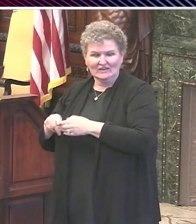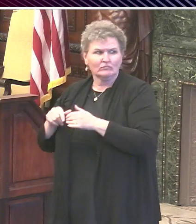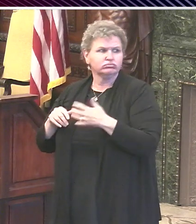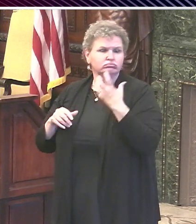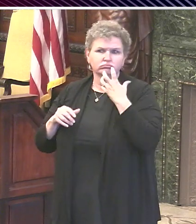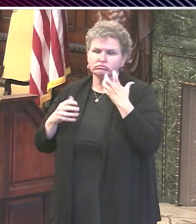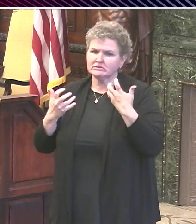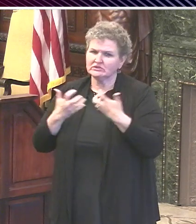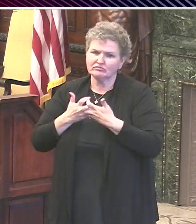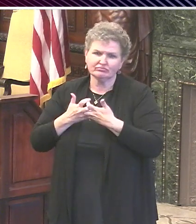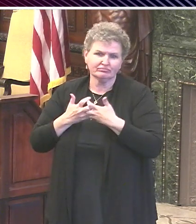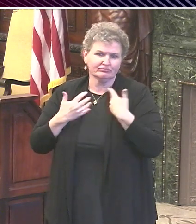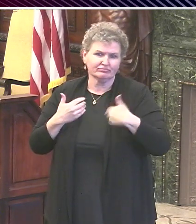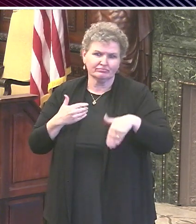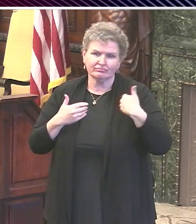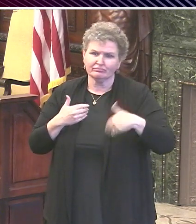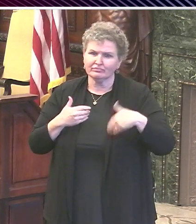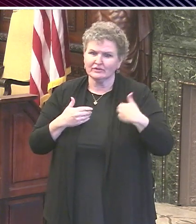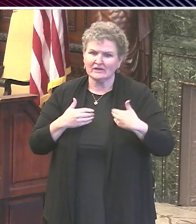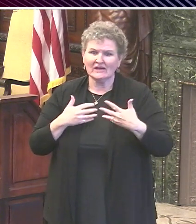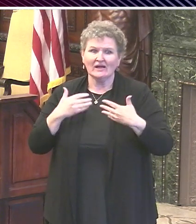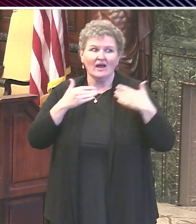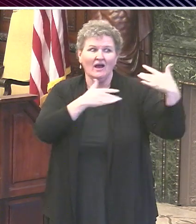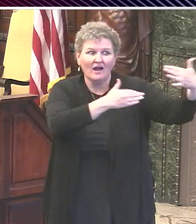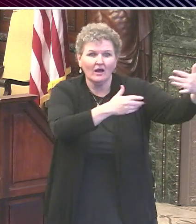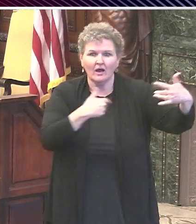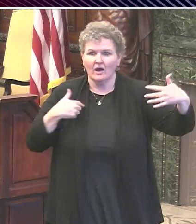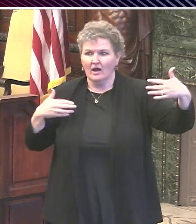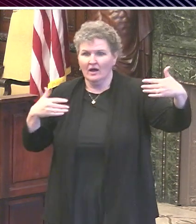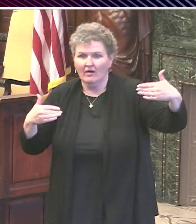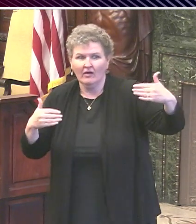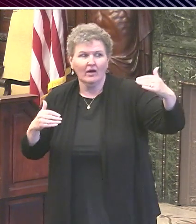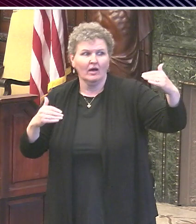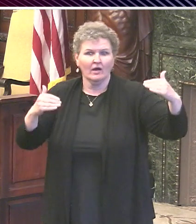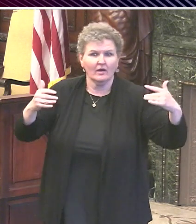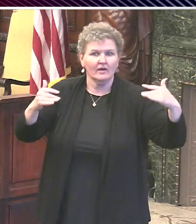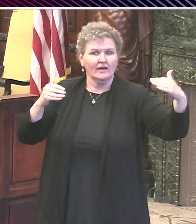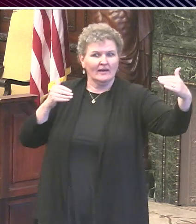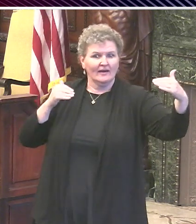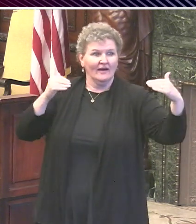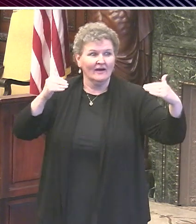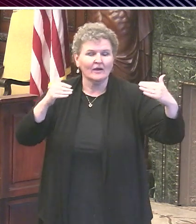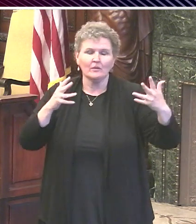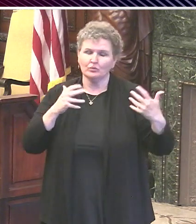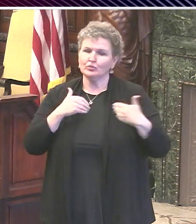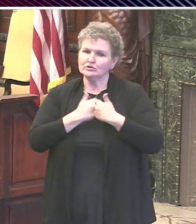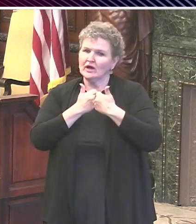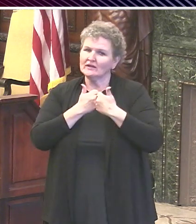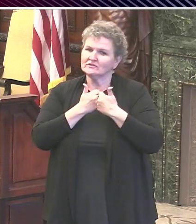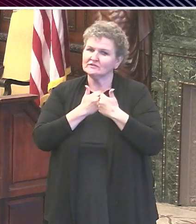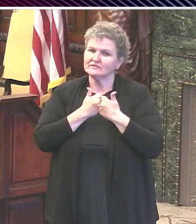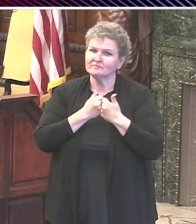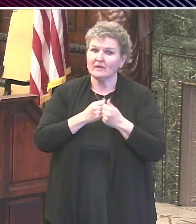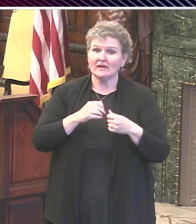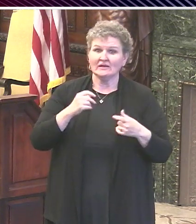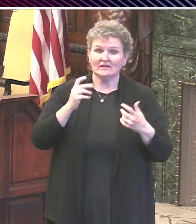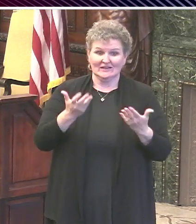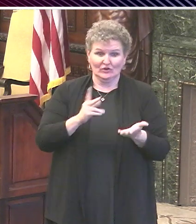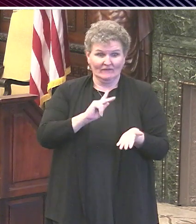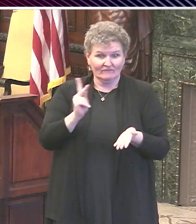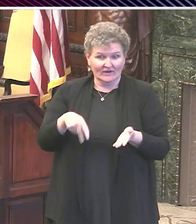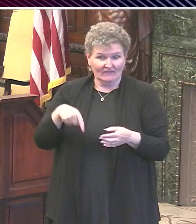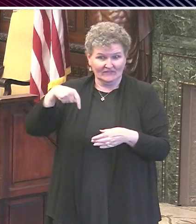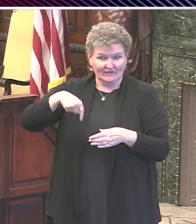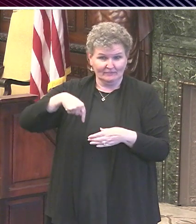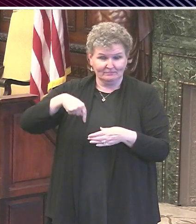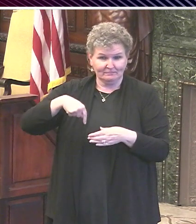Philadelphia. So I strongly support those actions. I think that's the right thing for the governor to do. The one area where it's different is here in Philadelphia. We are